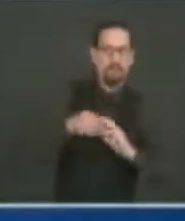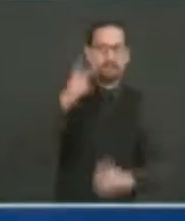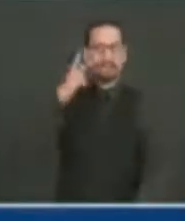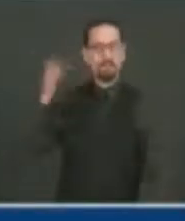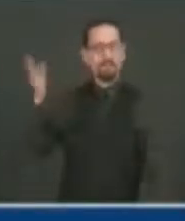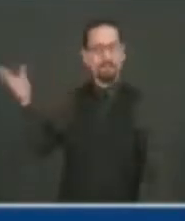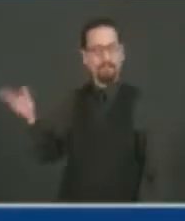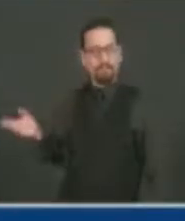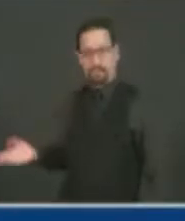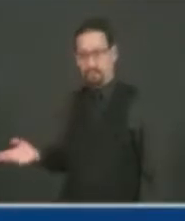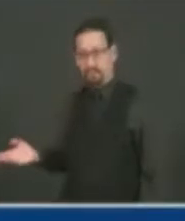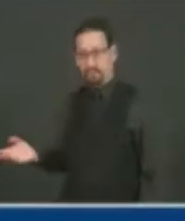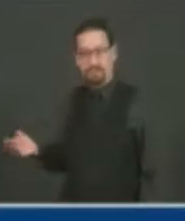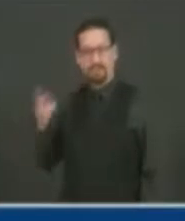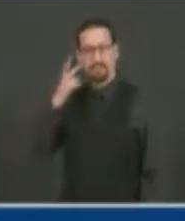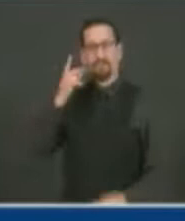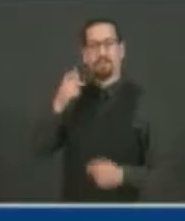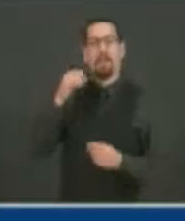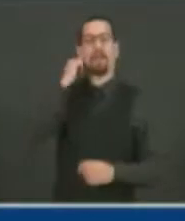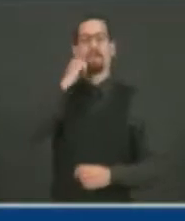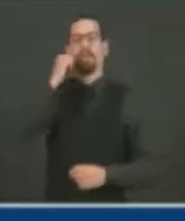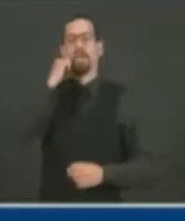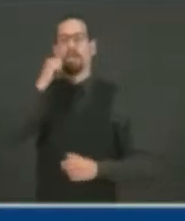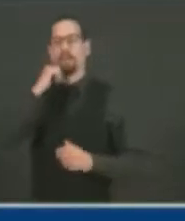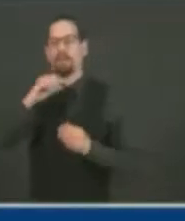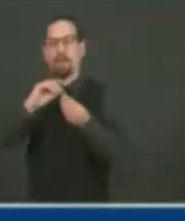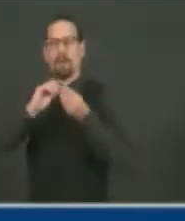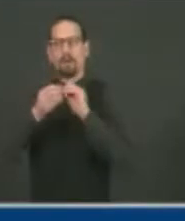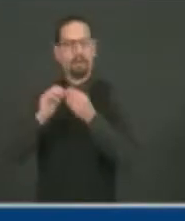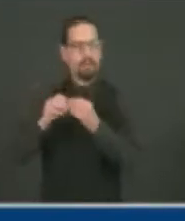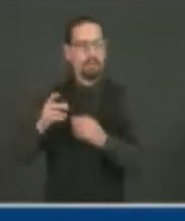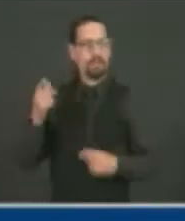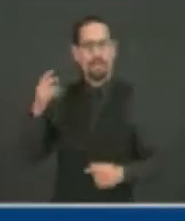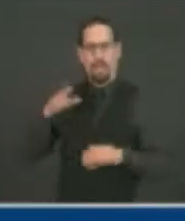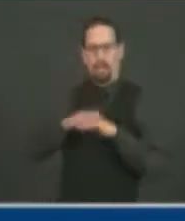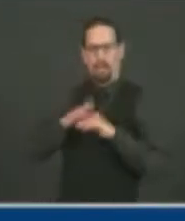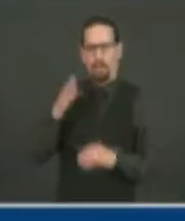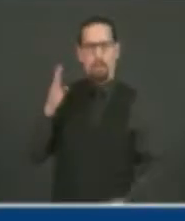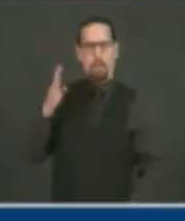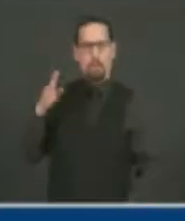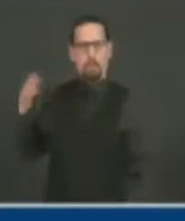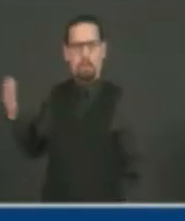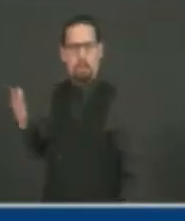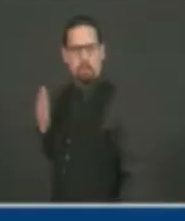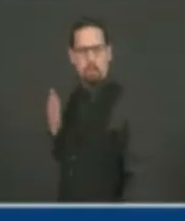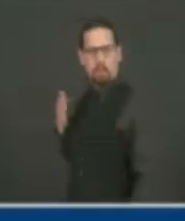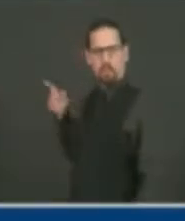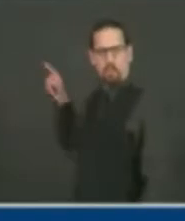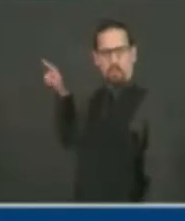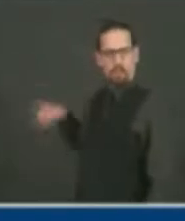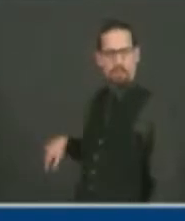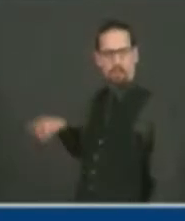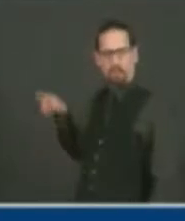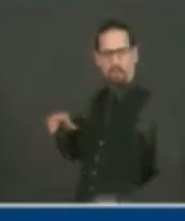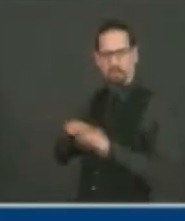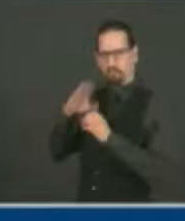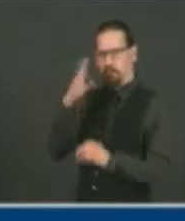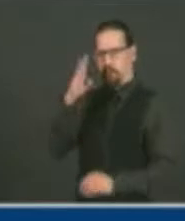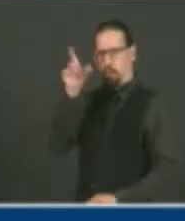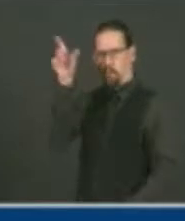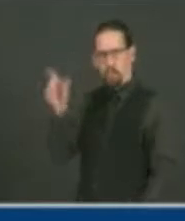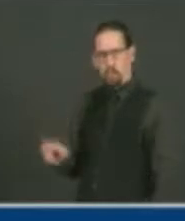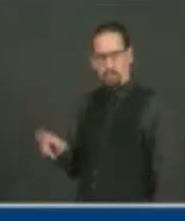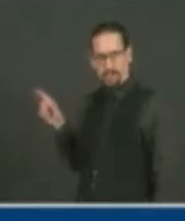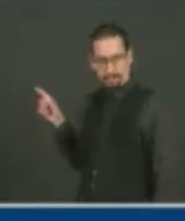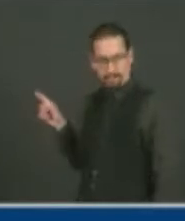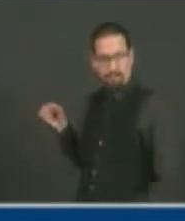daily cases, daily deaths, daily hospitalizations. But I also think it's important for us to start reporting on